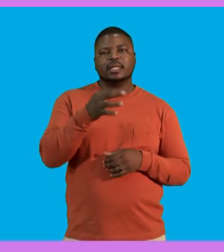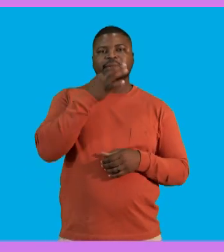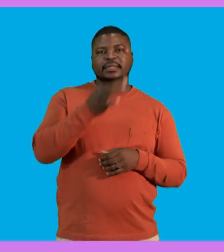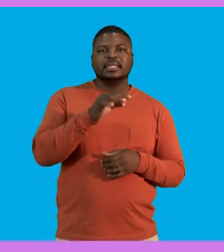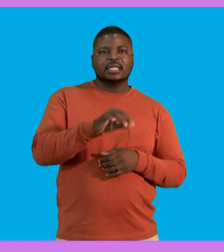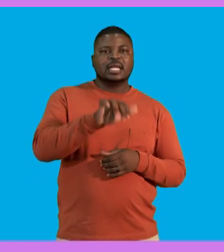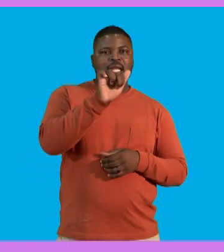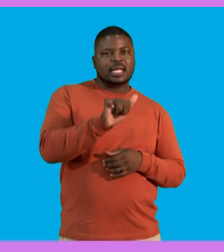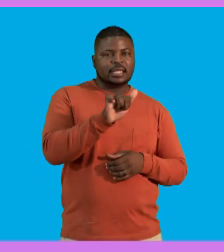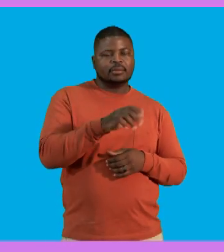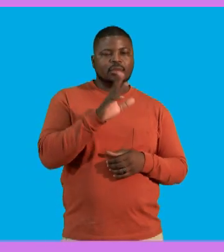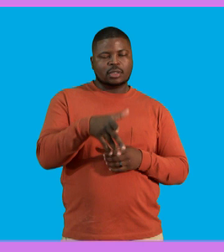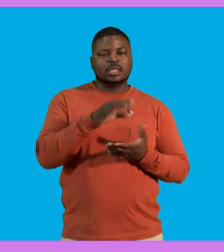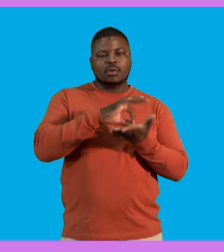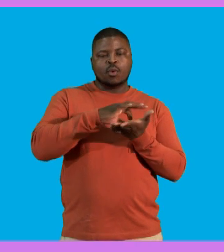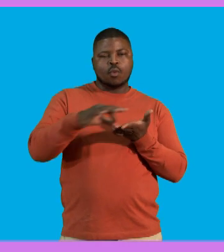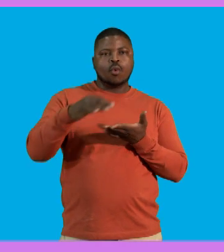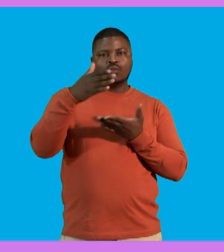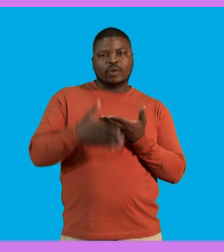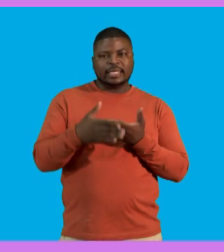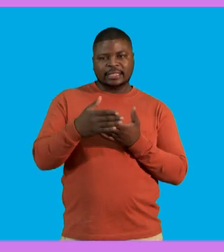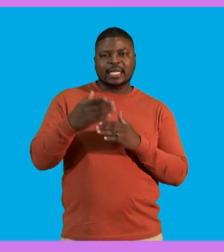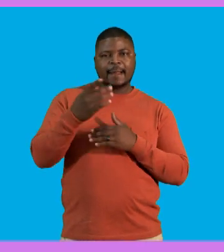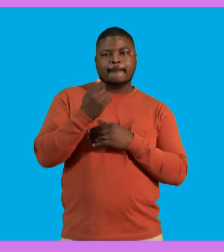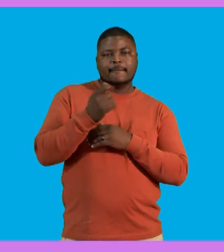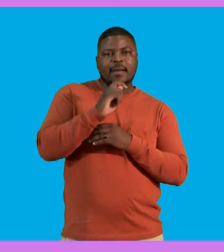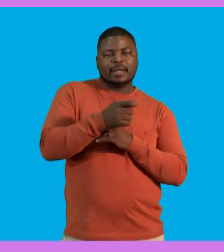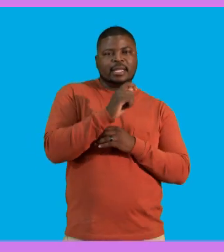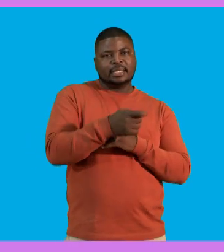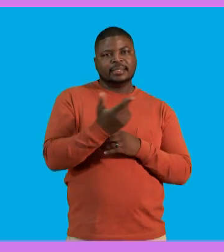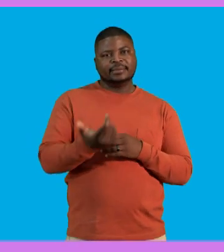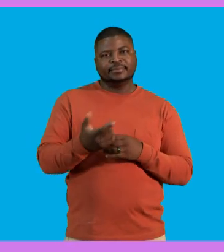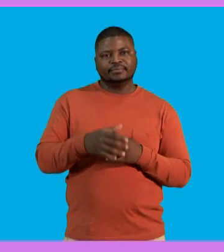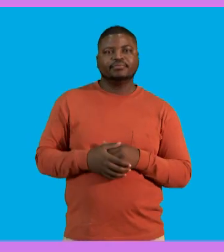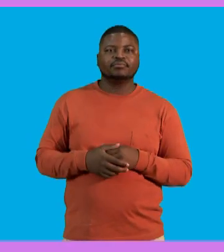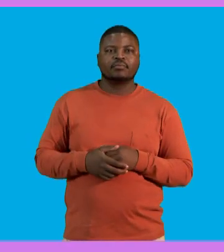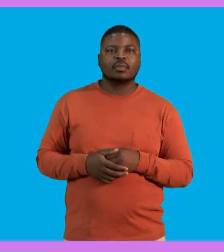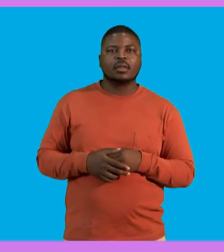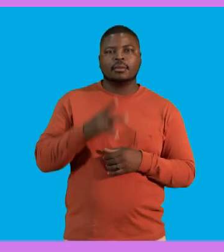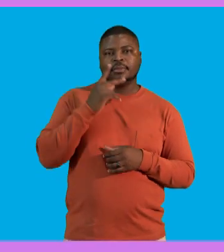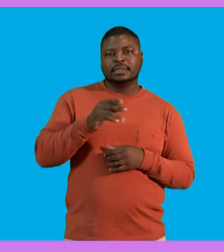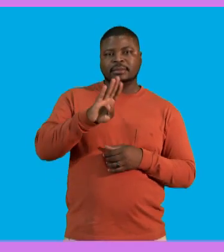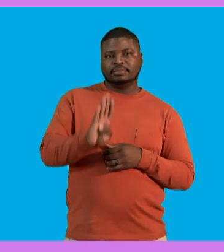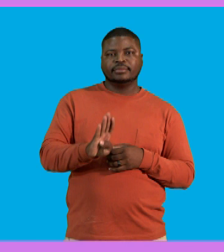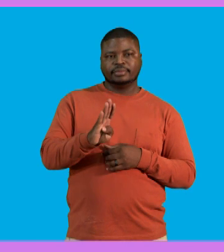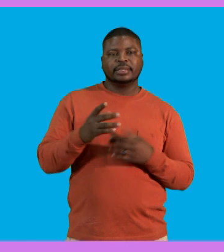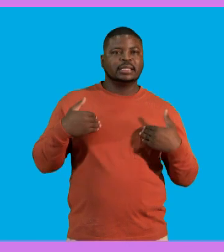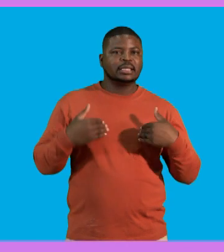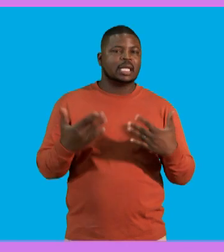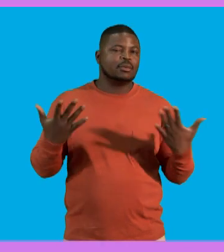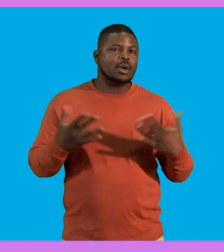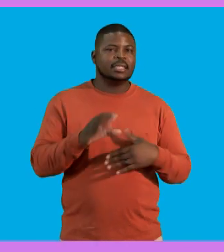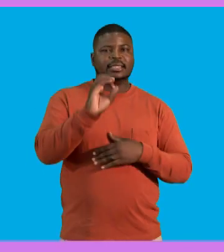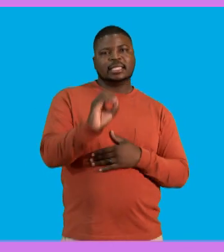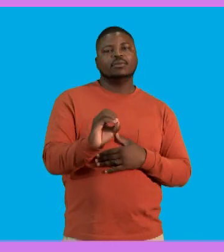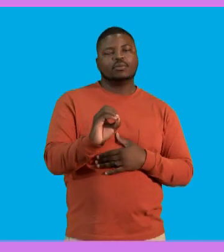our contract billing. And then B, when we look at B, the graph starts at the origin,